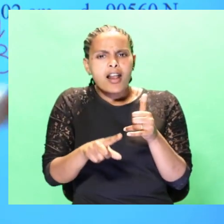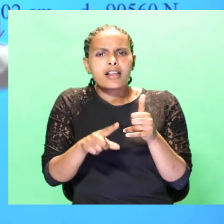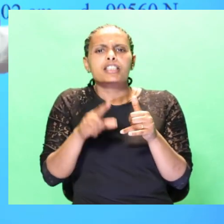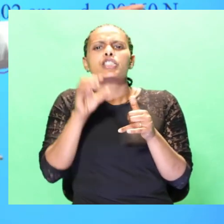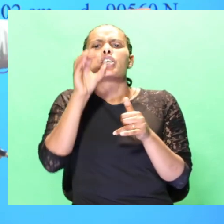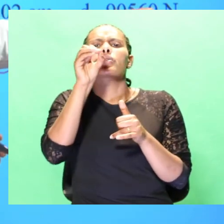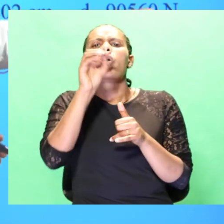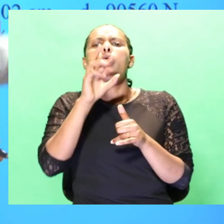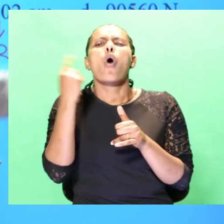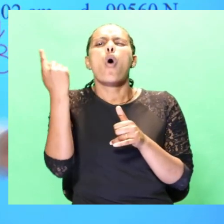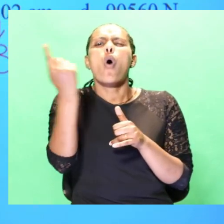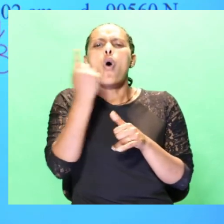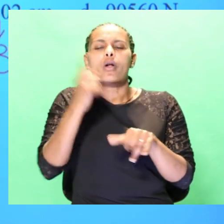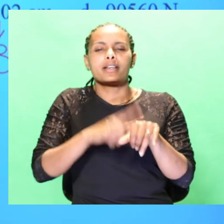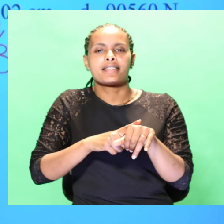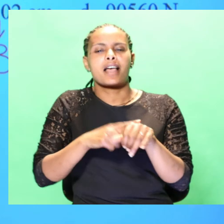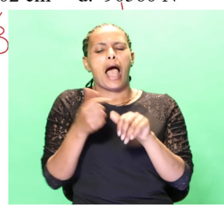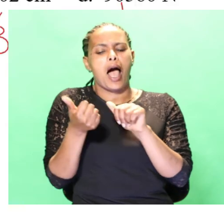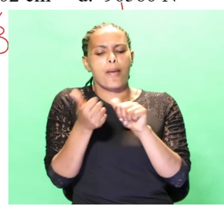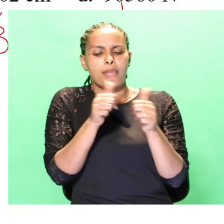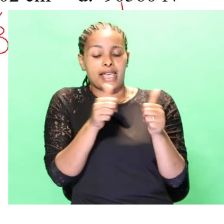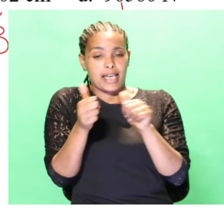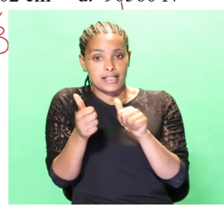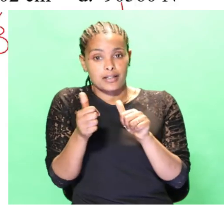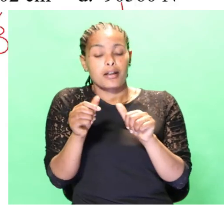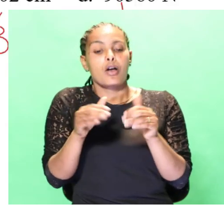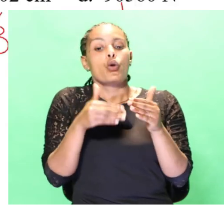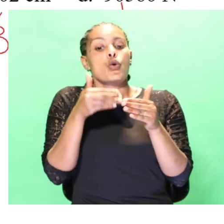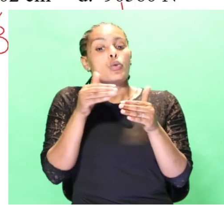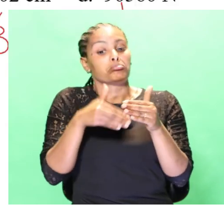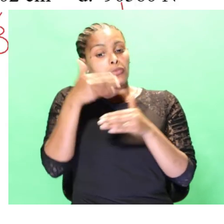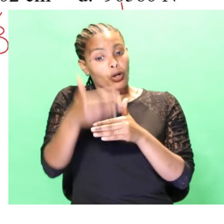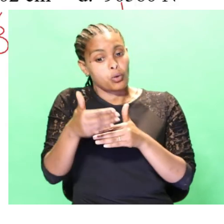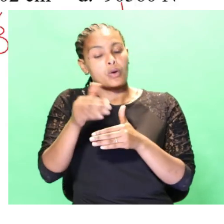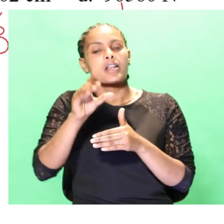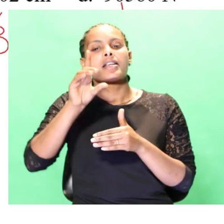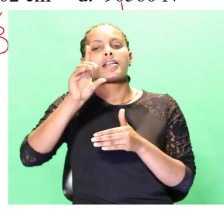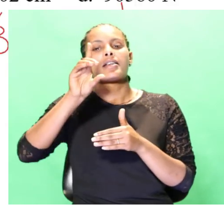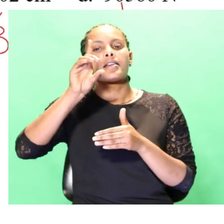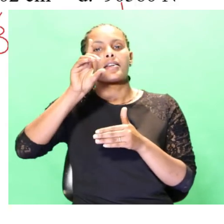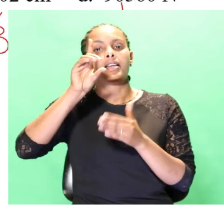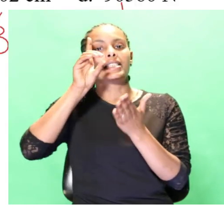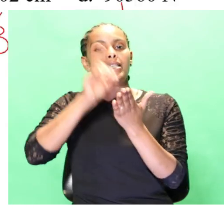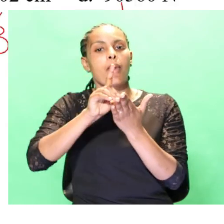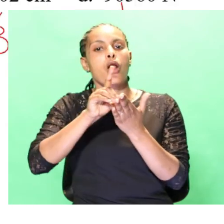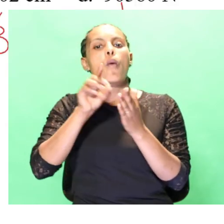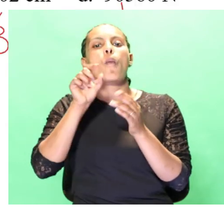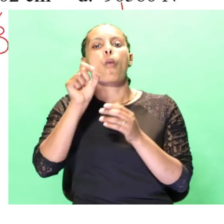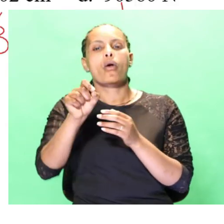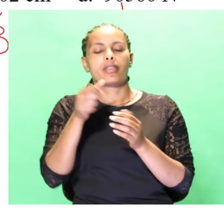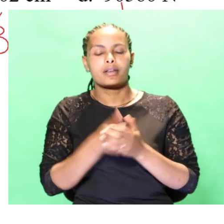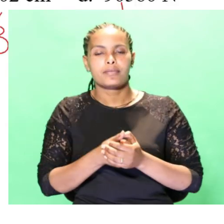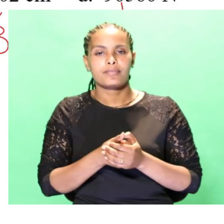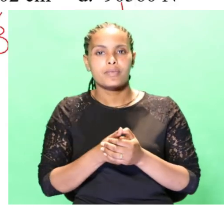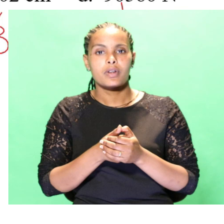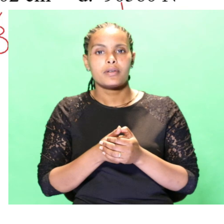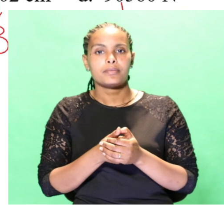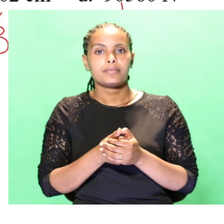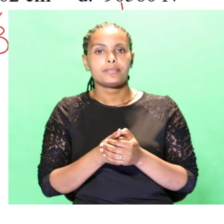are always ambiguous if there is no decimal point. Ambiguous.